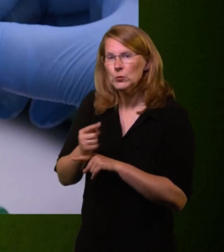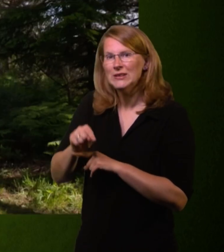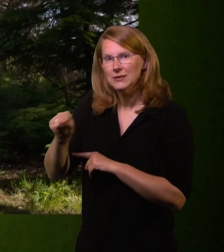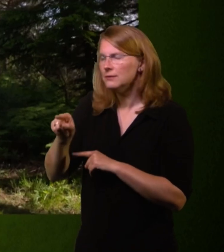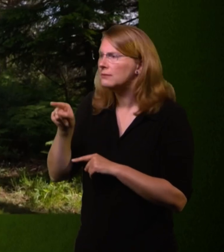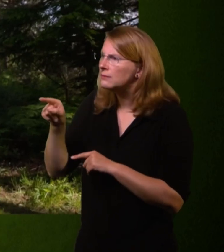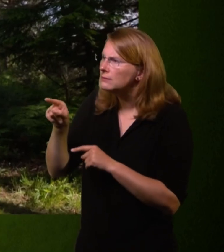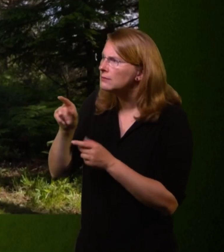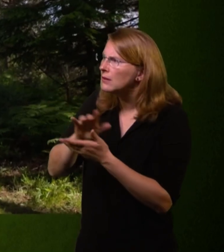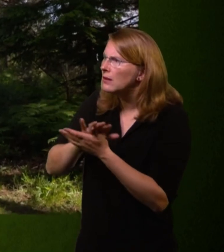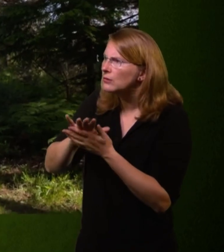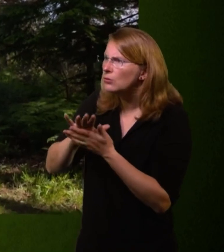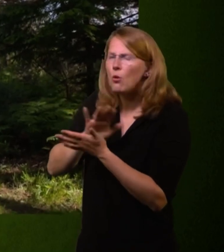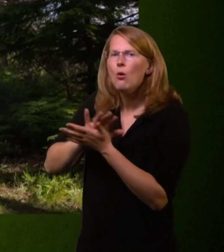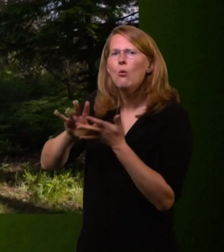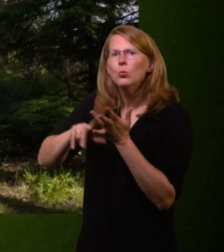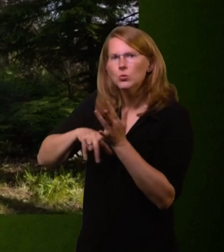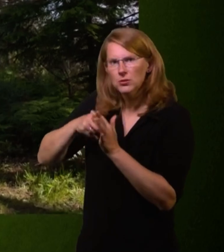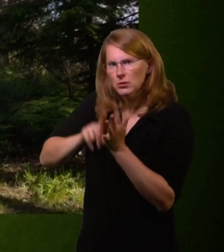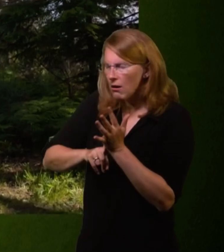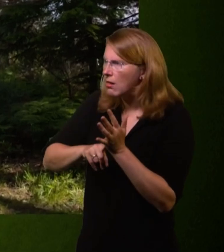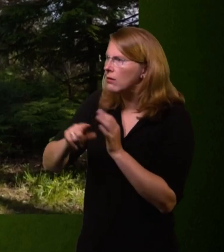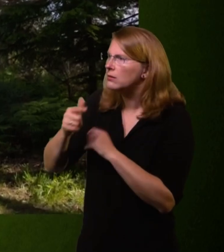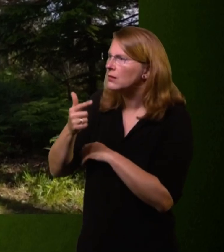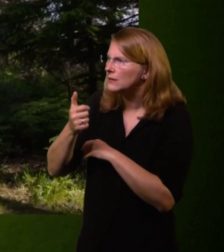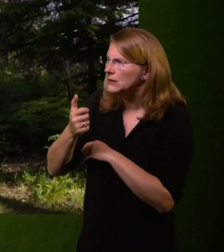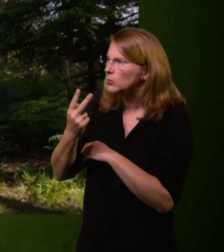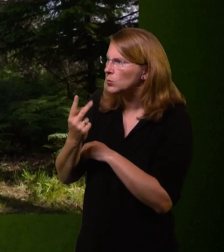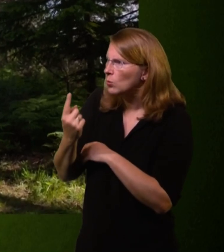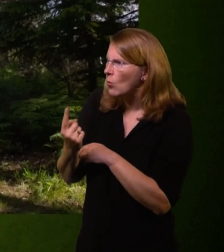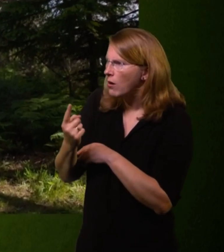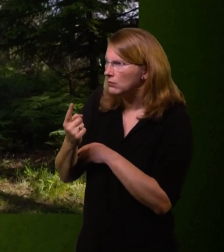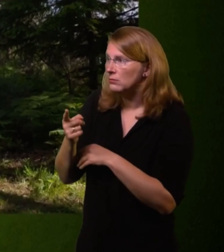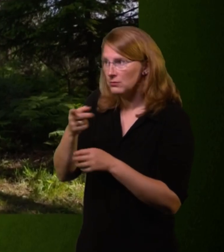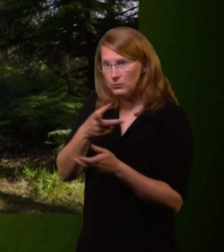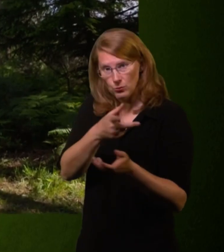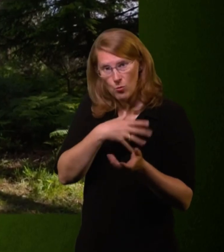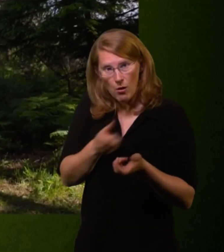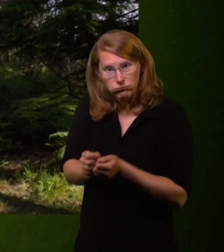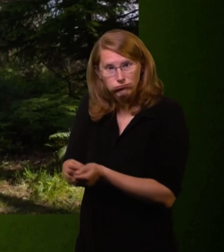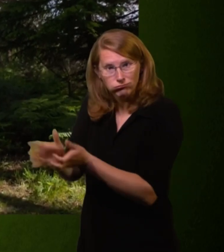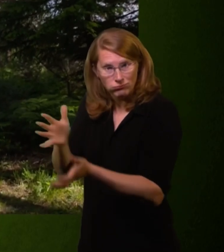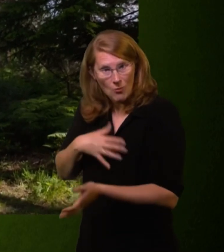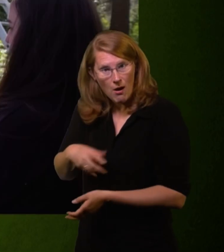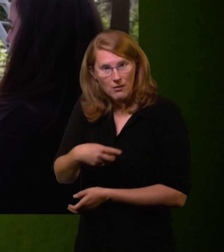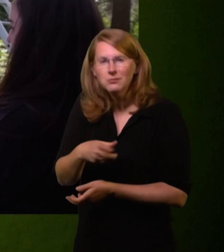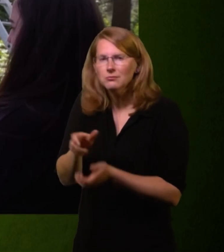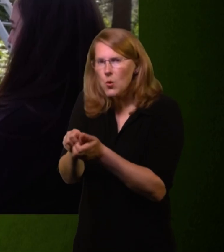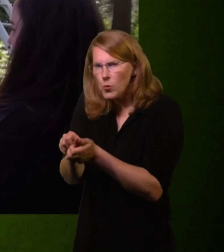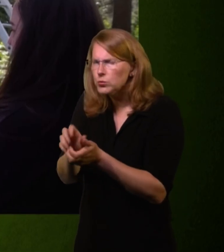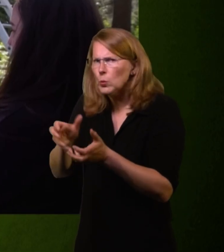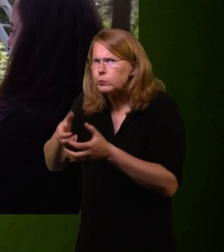7621. So do you want to release this one? I'd love to. Yeah, just hold her relatively firmly, but don't squeeze in.